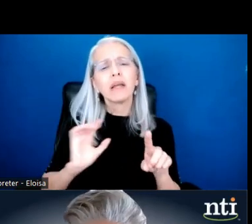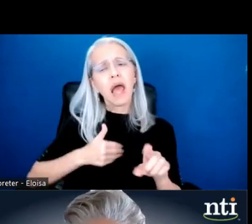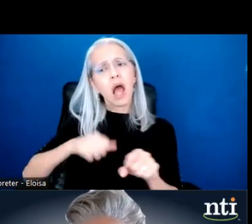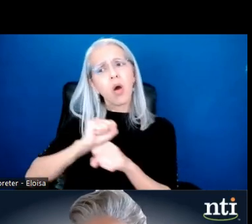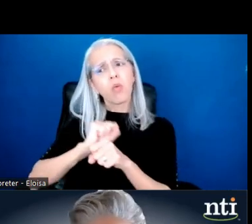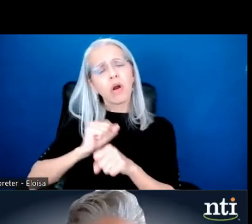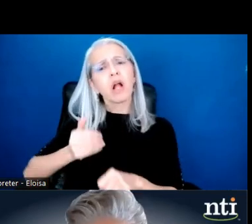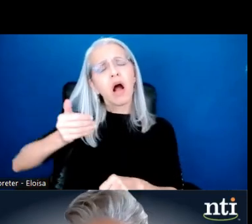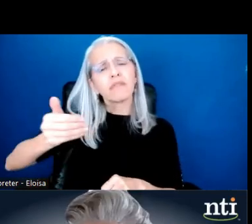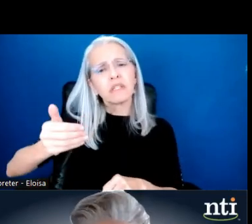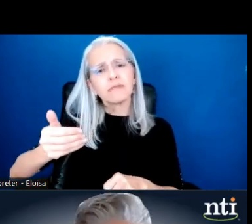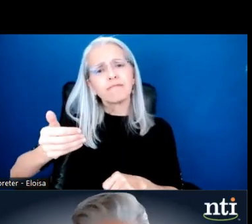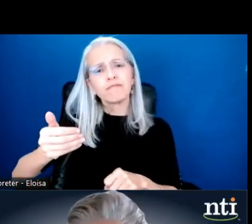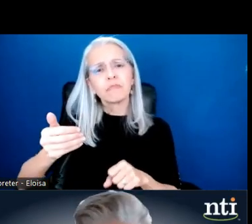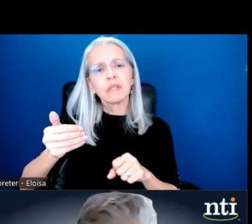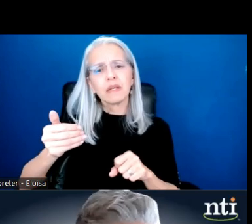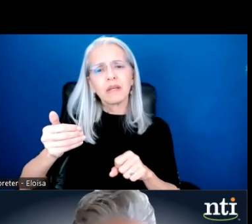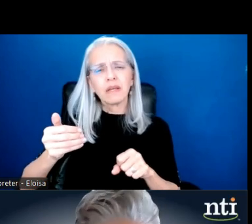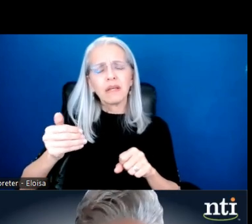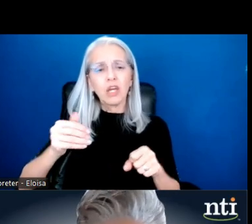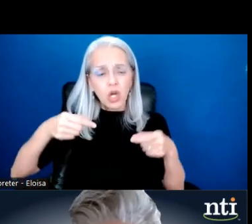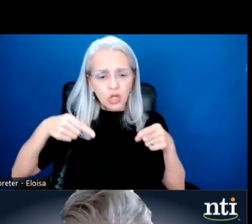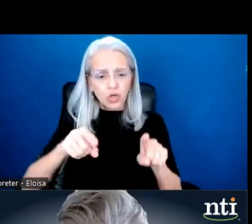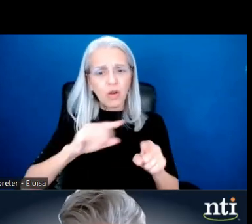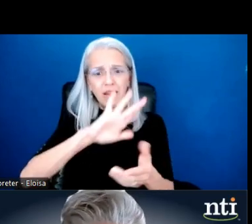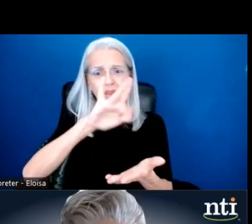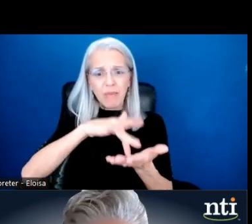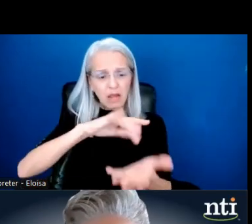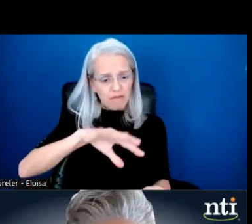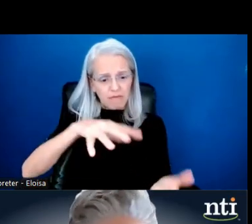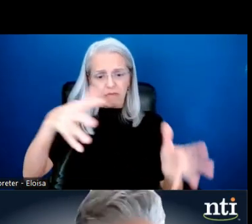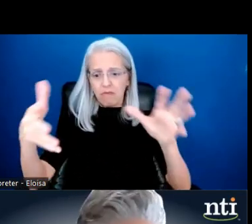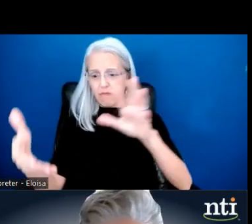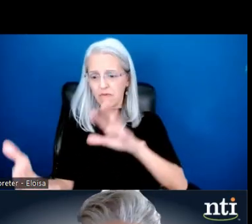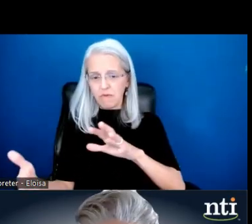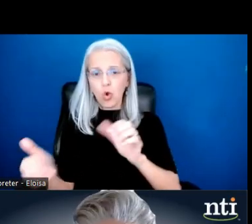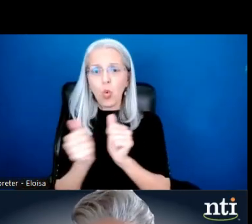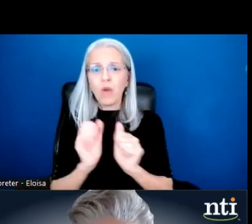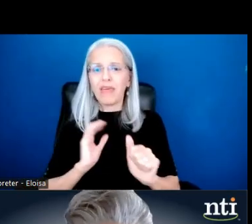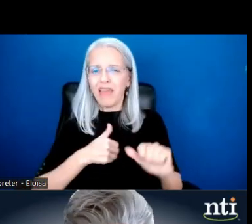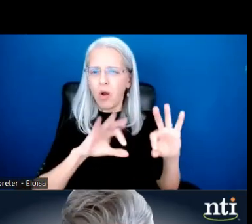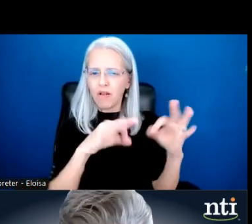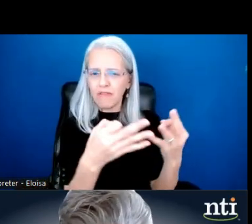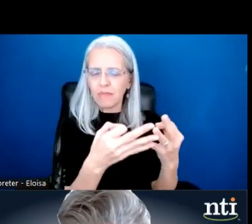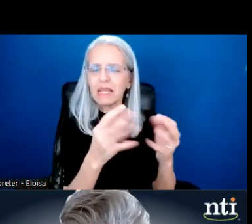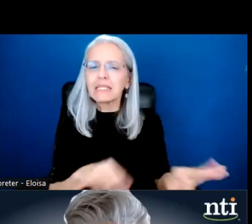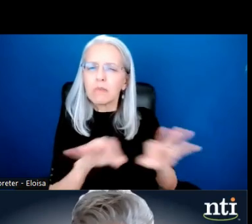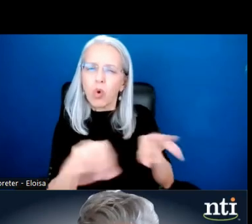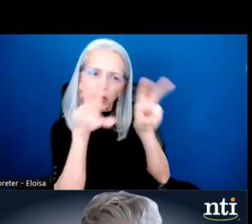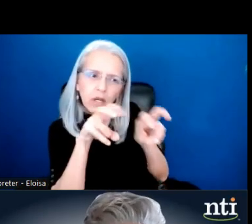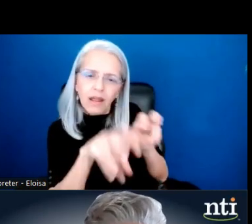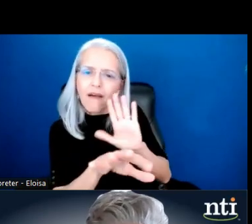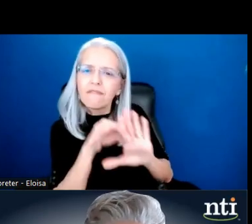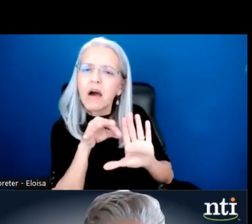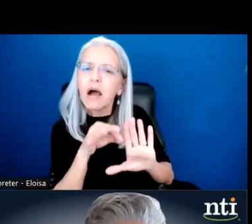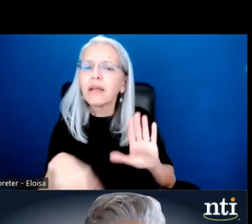to try, even though in the midst of all of the things that's going on with these families, we also want to find the positive things, the things